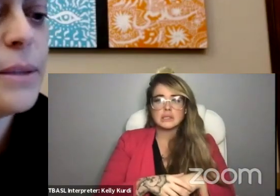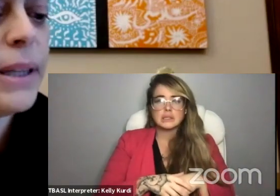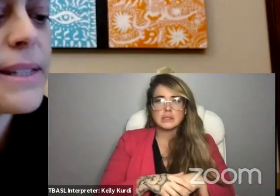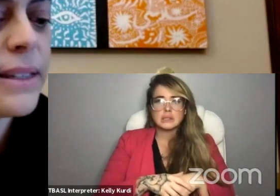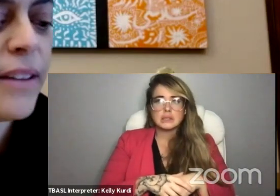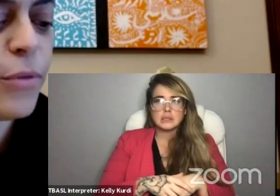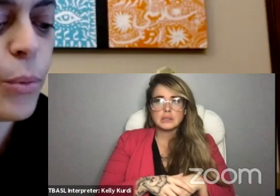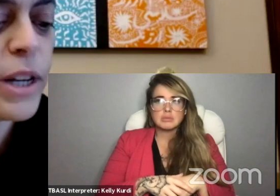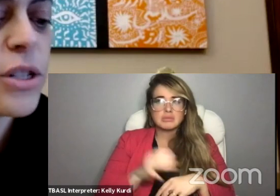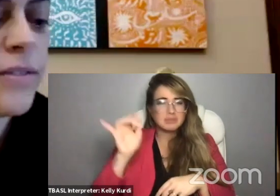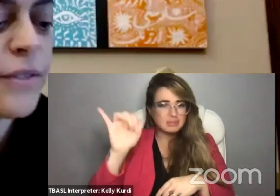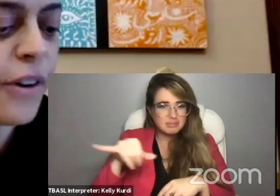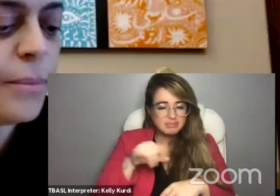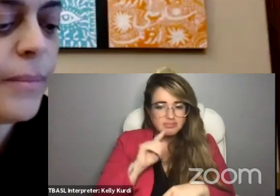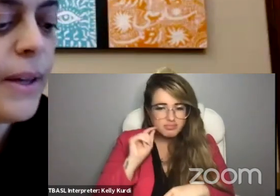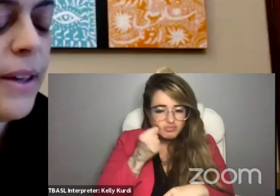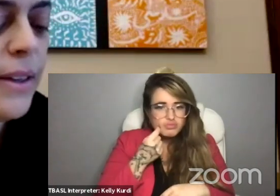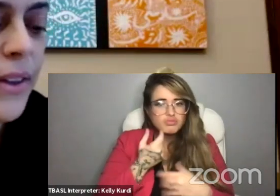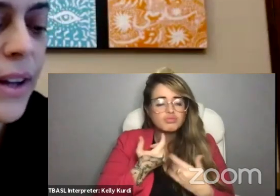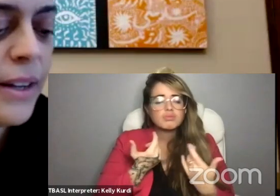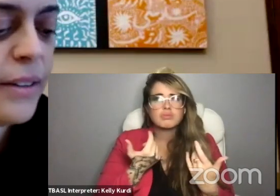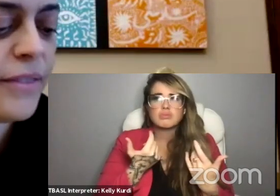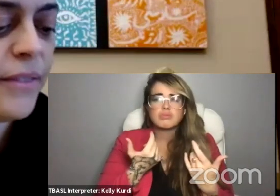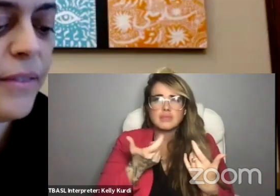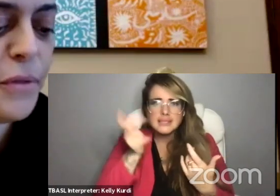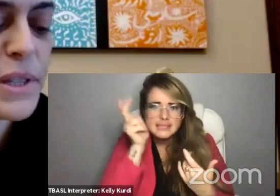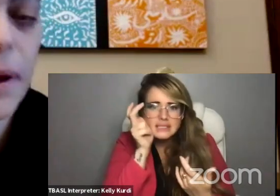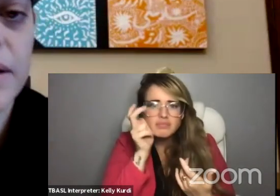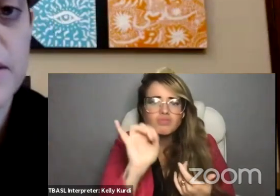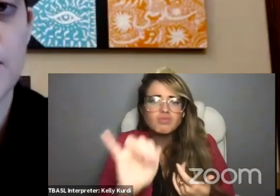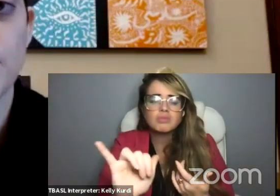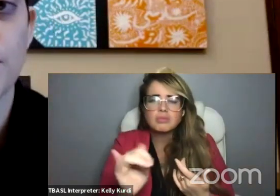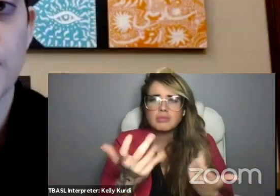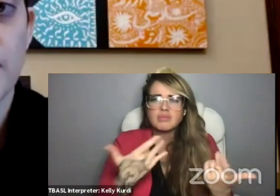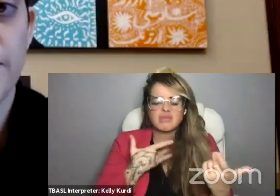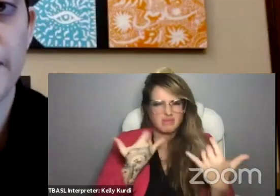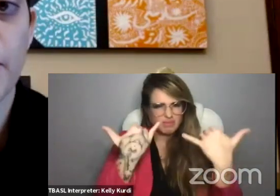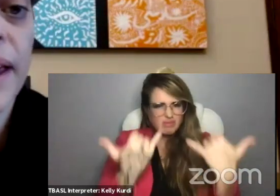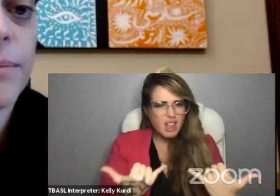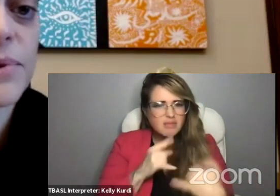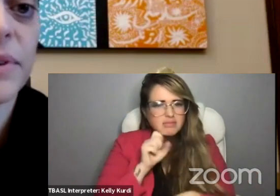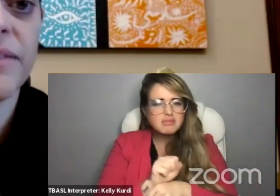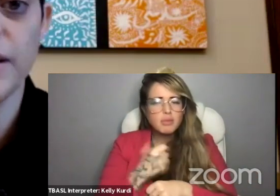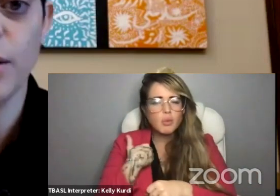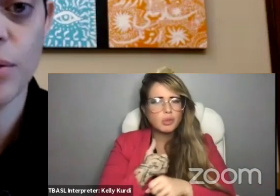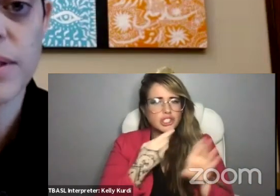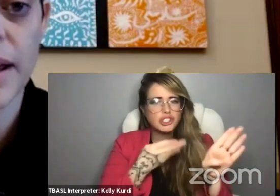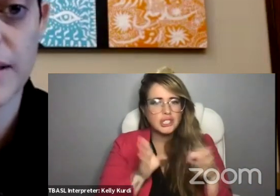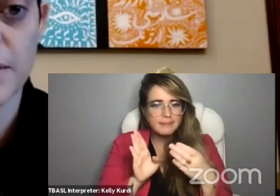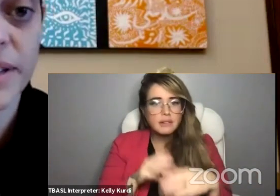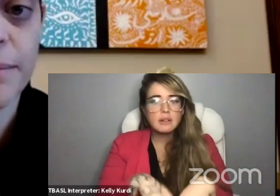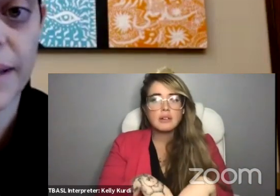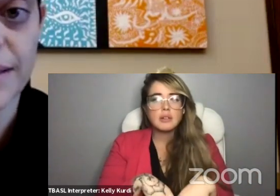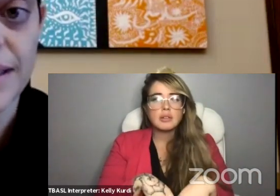getting to the place in life where we shift from the kind of response to video games or even news